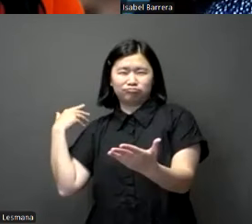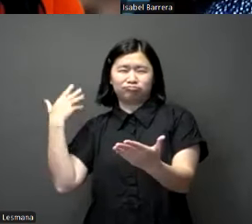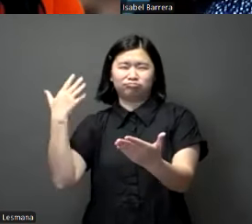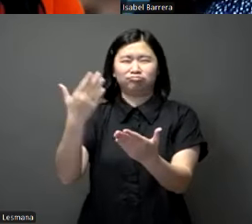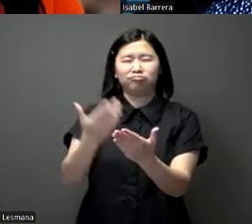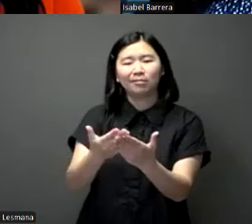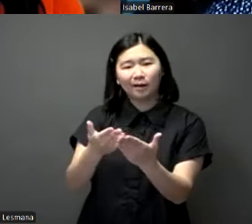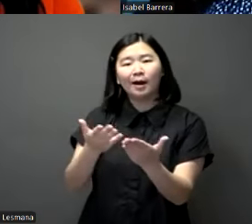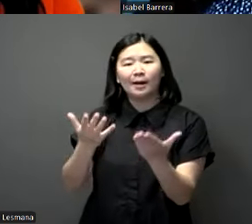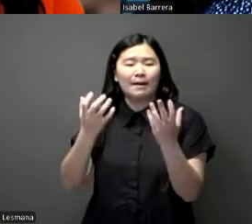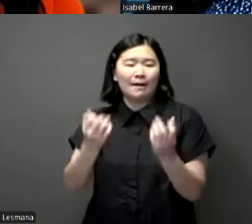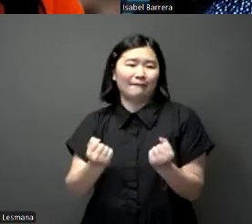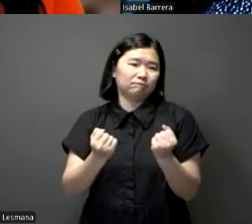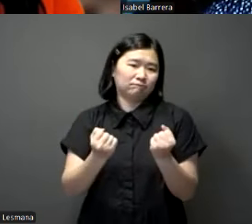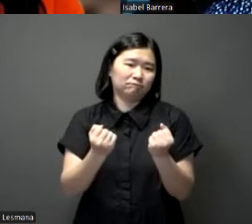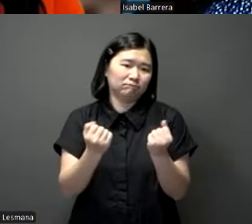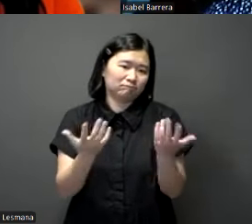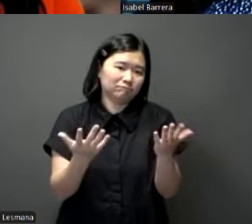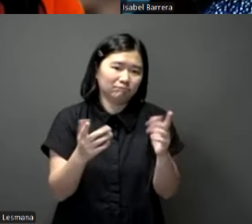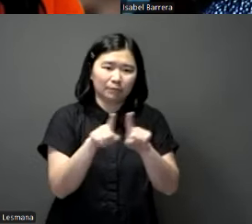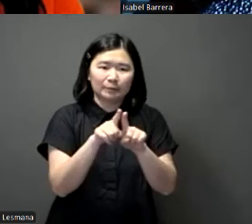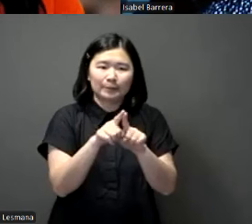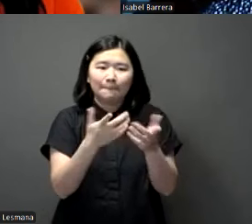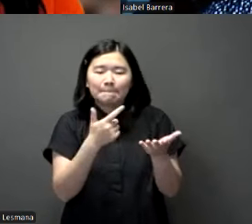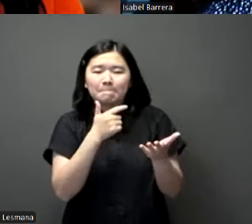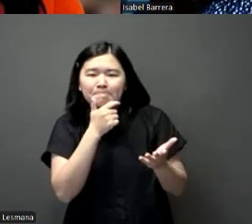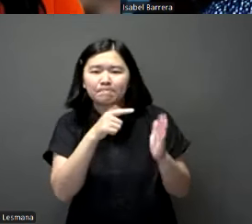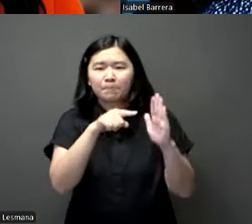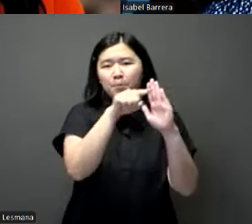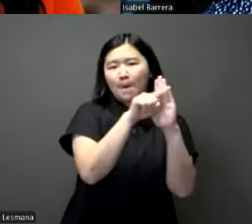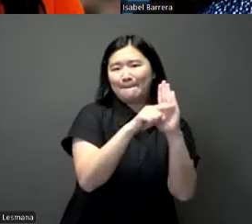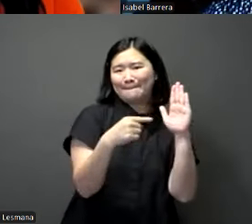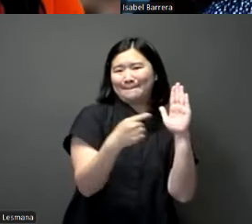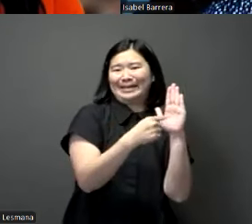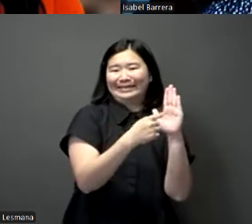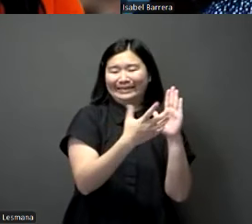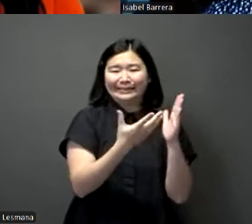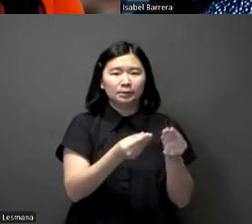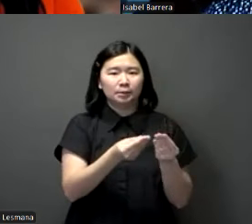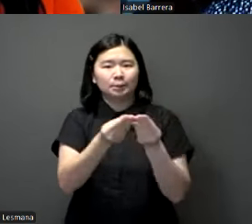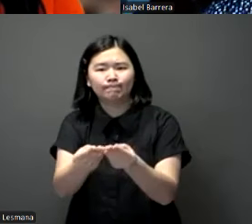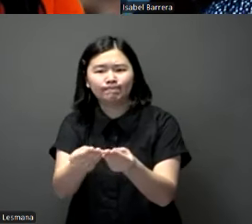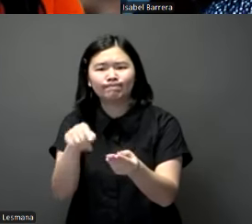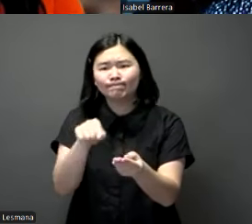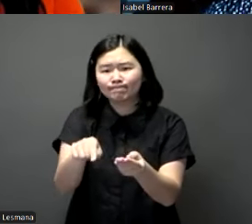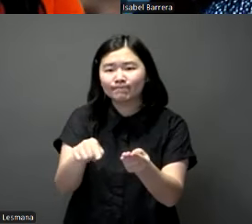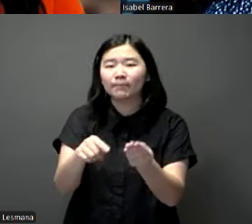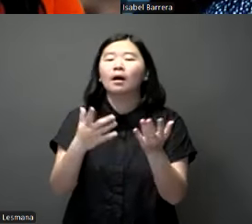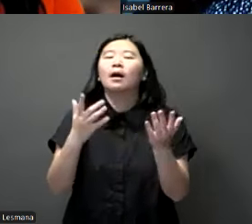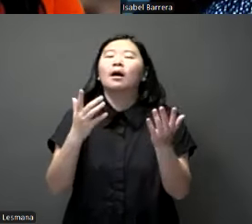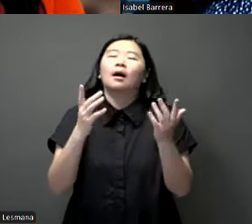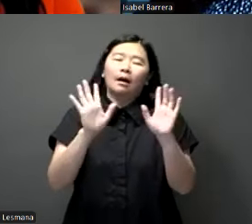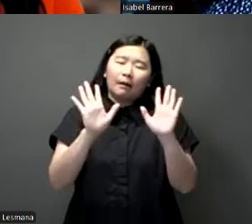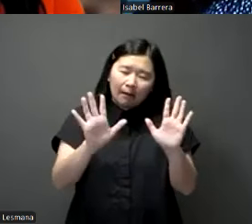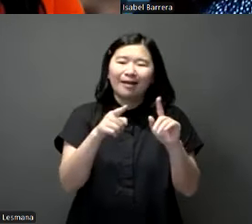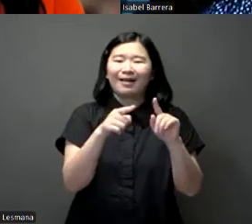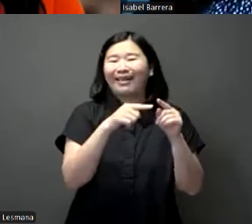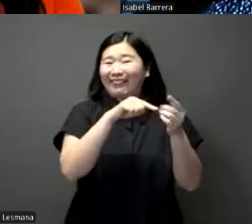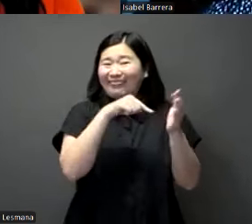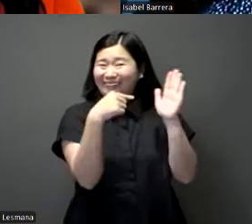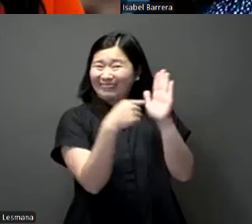treatment, and I understand your question is directed that way. With uterine cervical cancer,